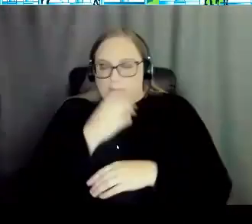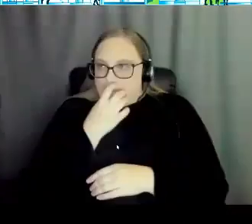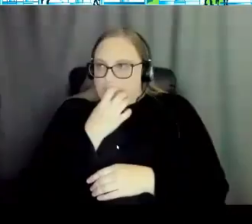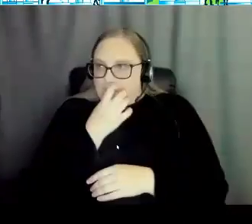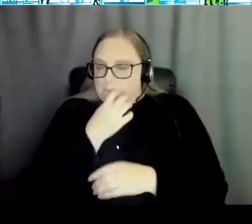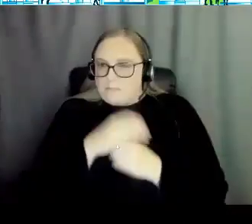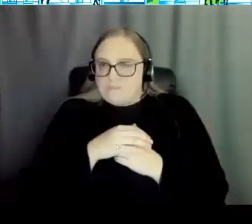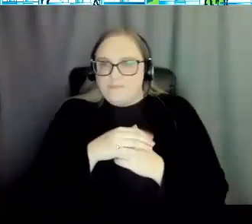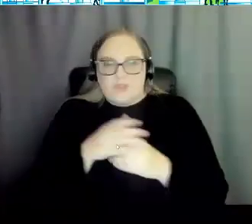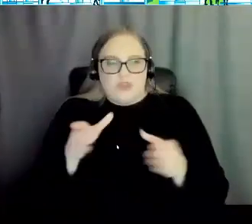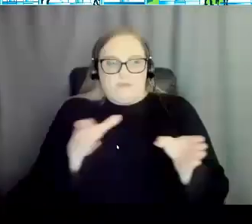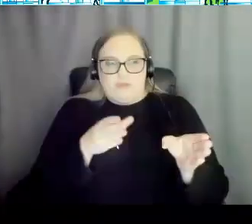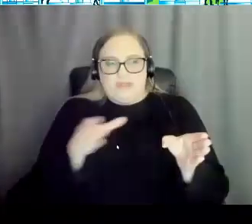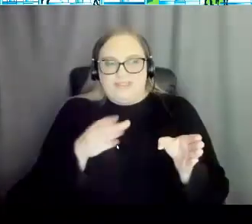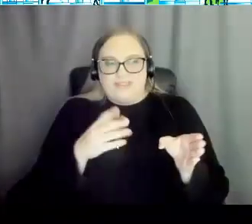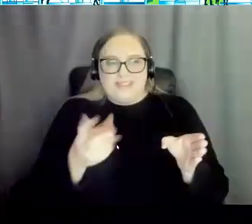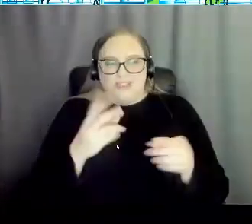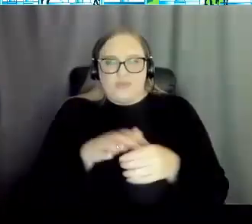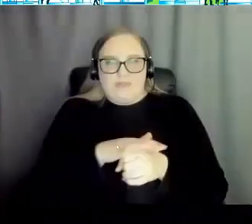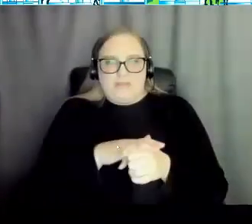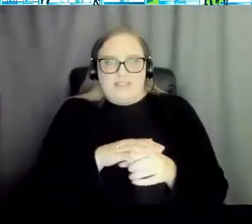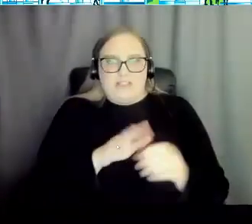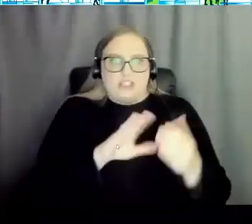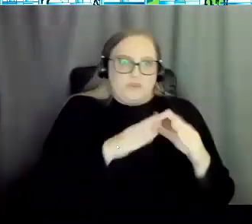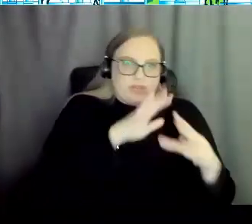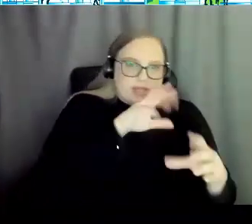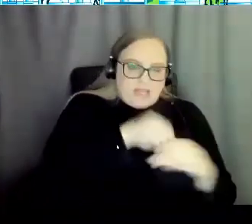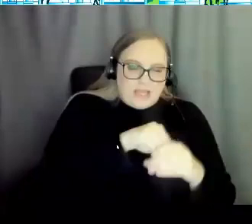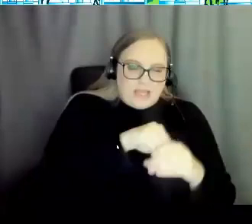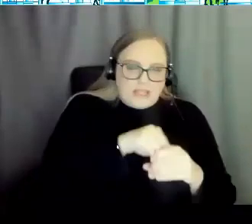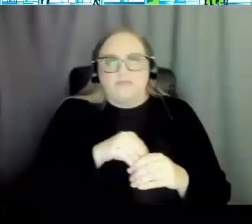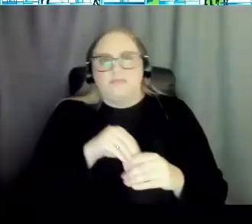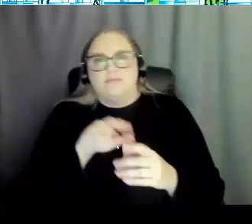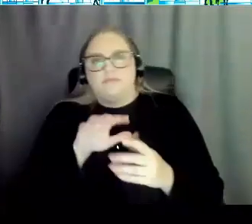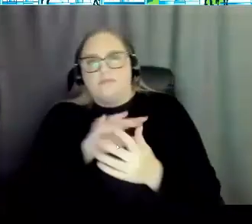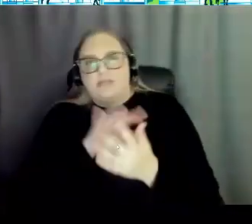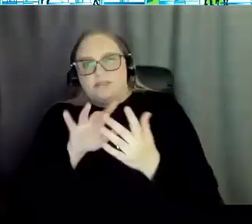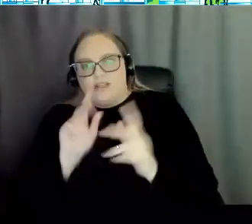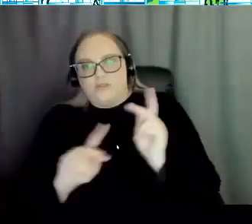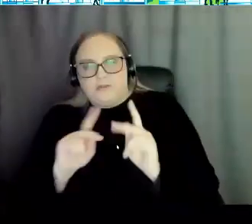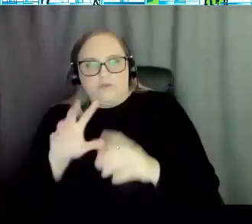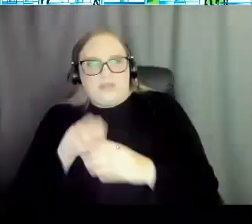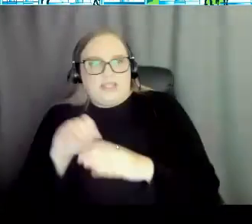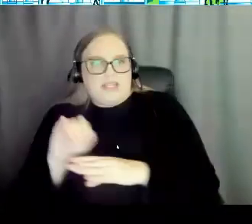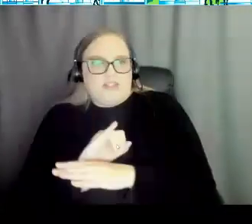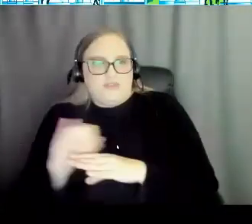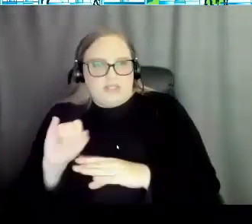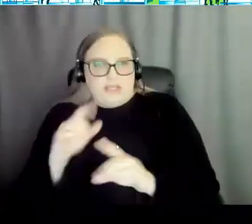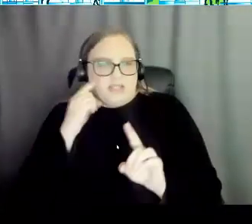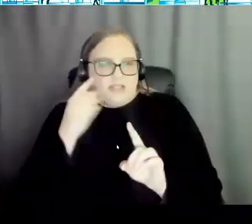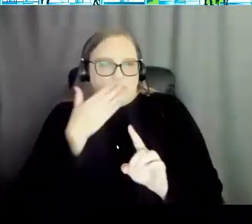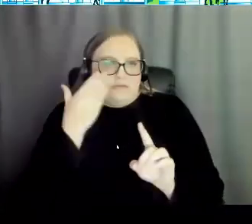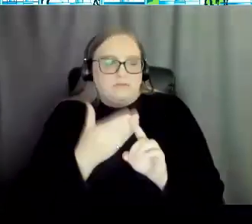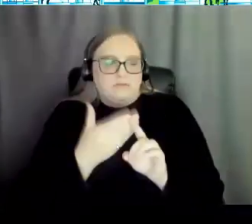go between these two spaces of community engagement and being in touch with folks in industry? And I think that this is a good question for